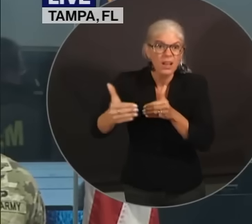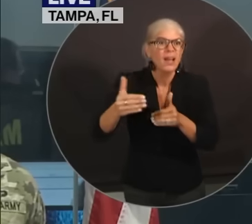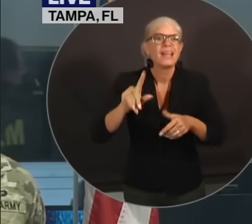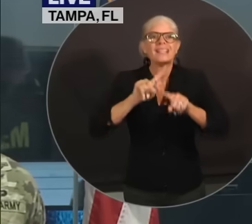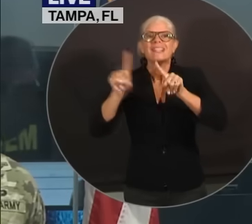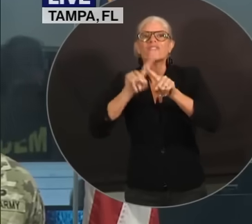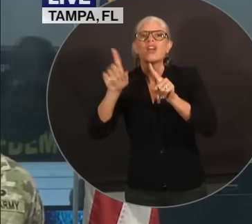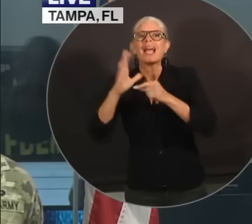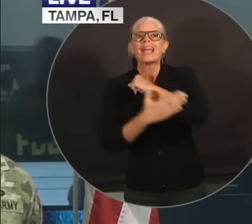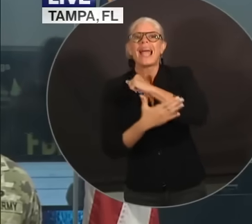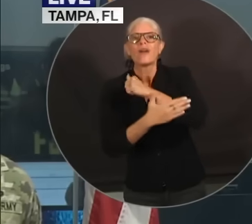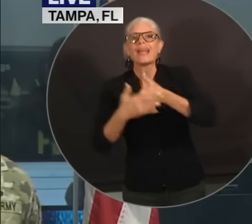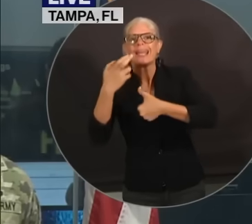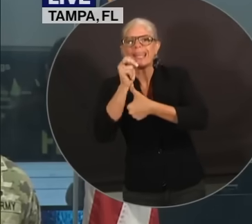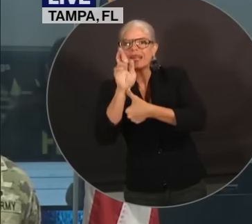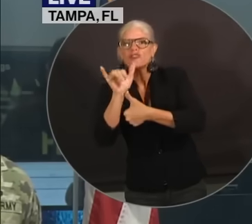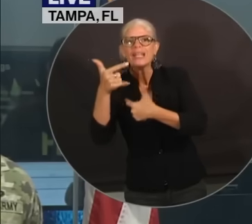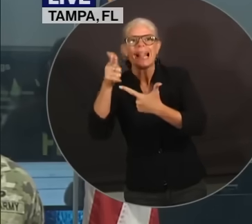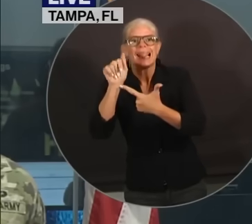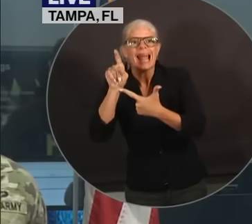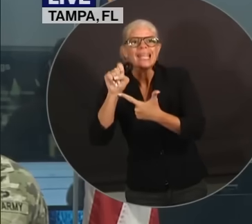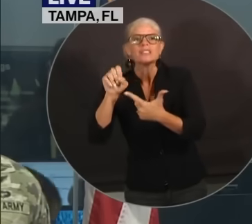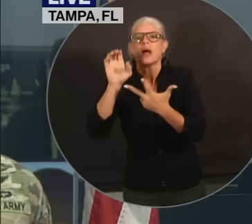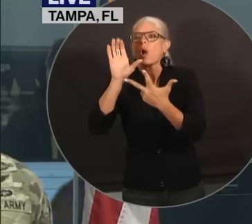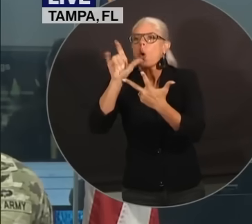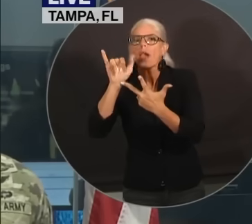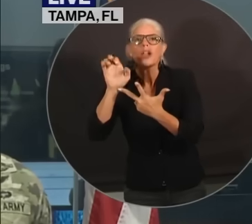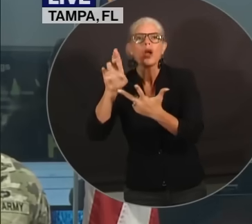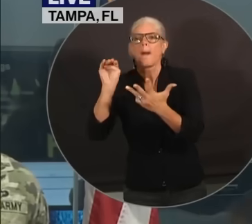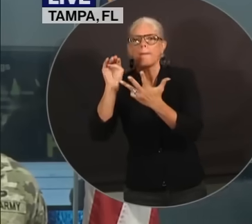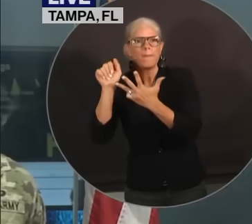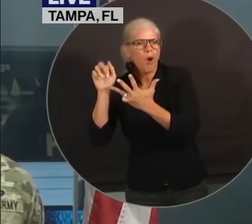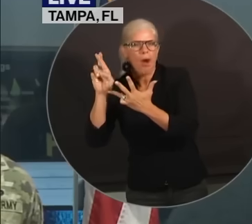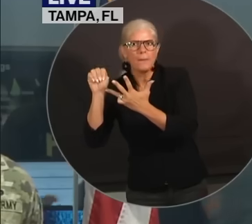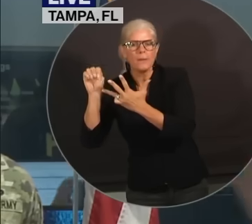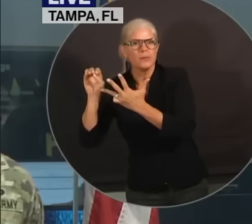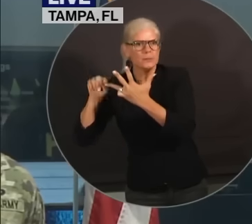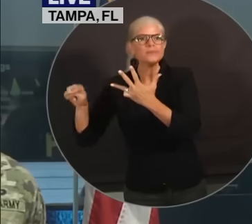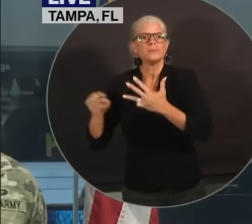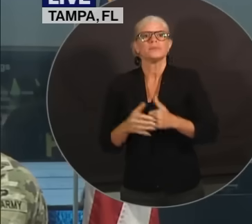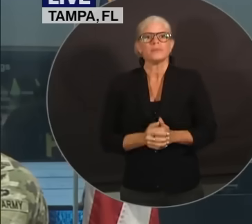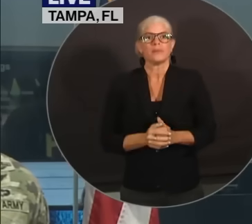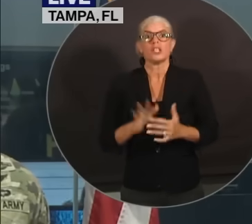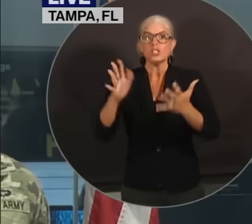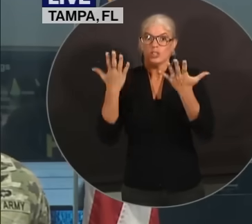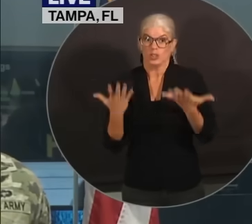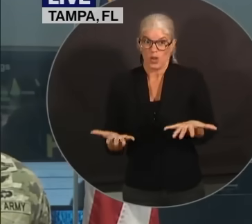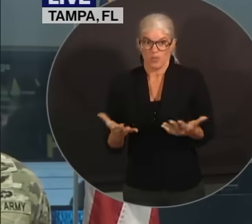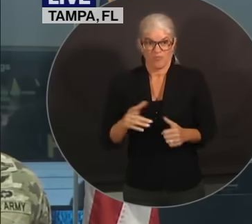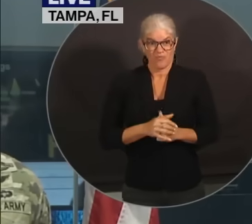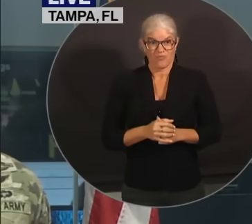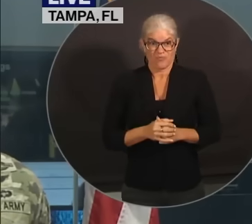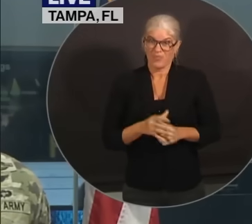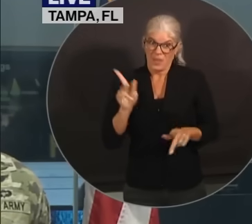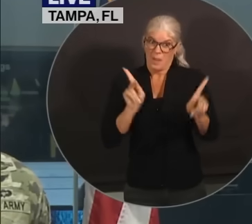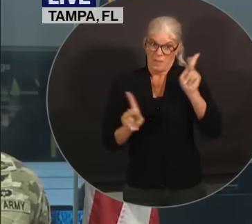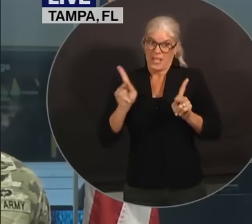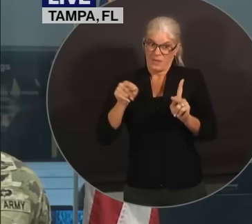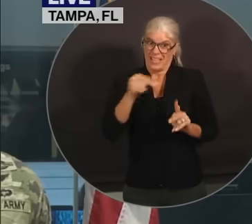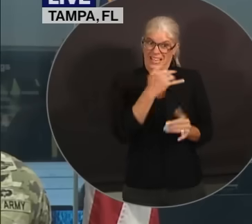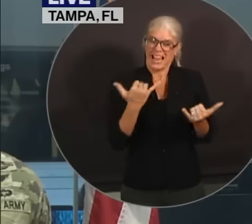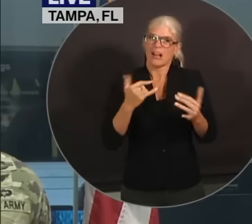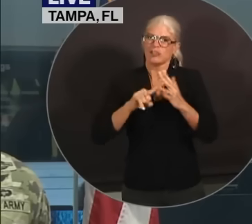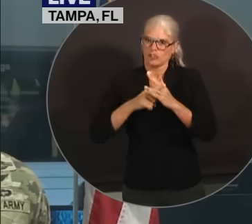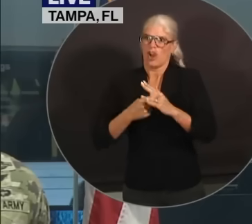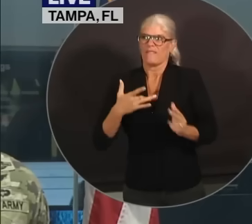and Collier County. Now, parts of our state are starting to feel the effects already. Certainly, if you're in